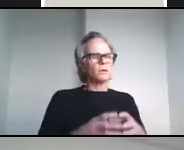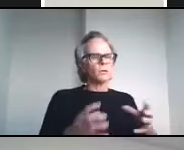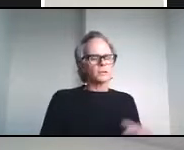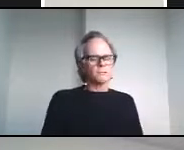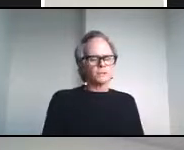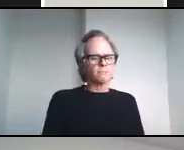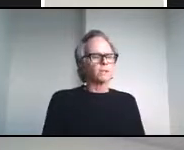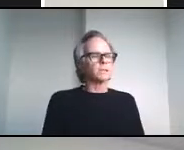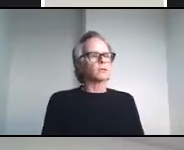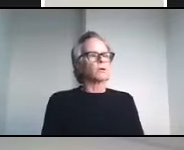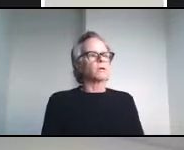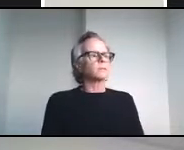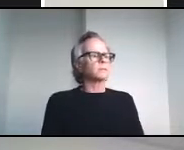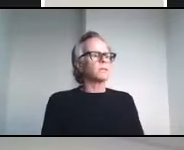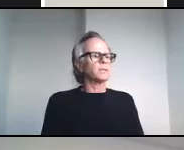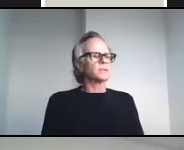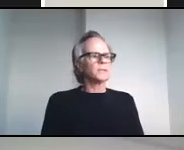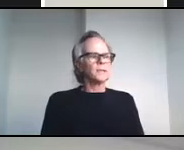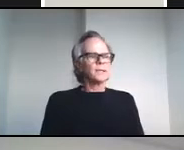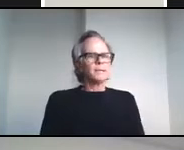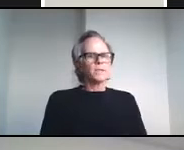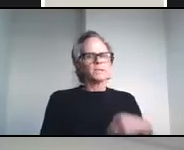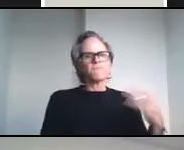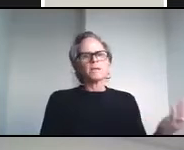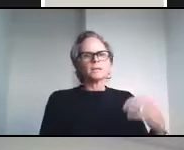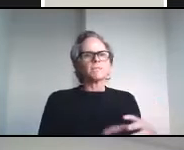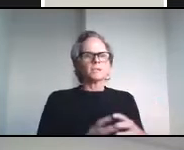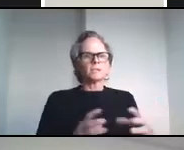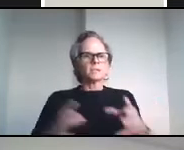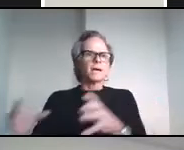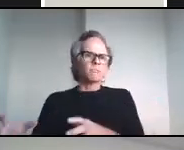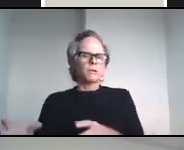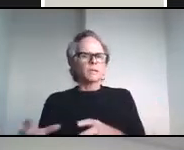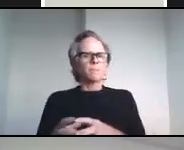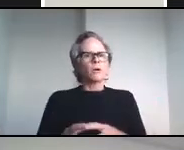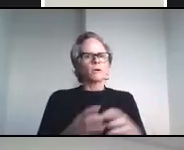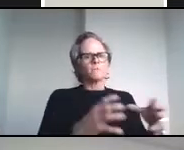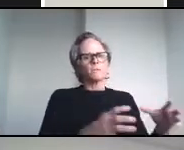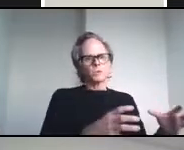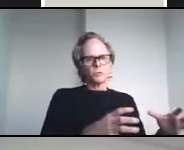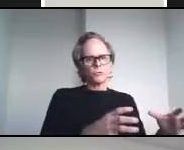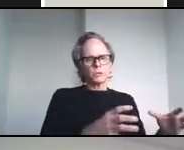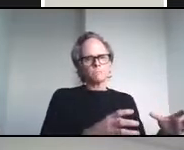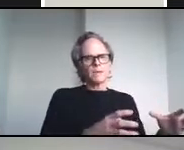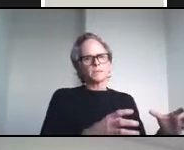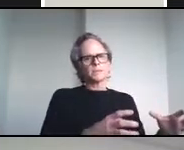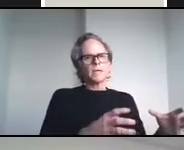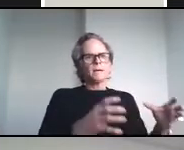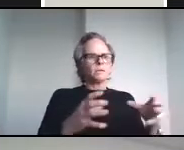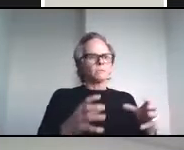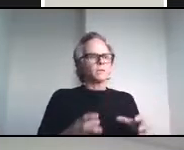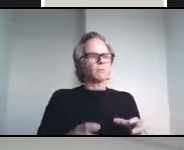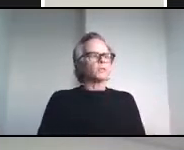then increase the visibility across the space. And then finally, something that's not really a part of the children's